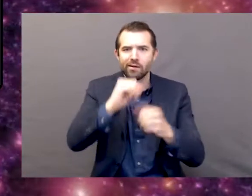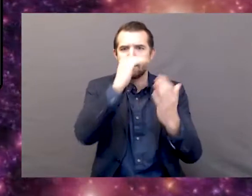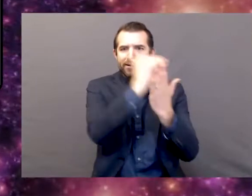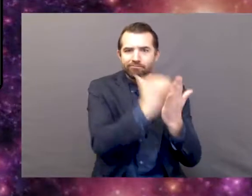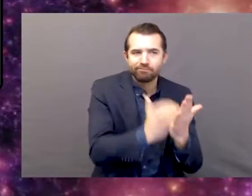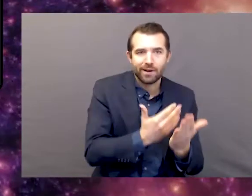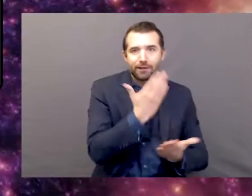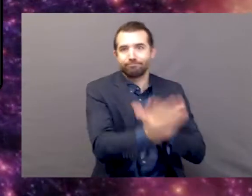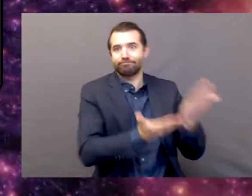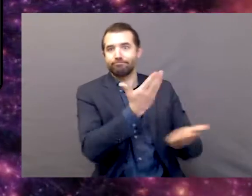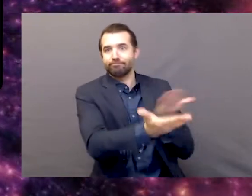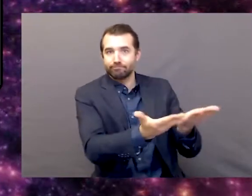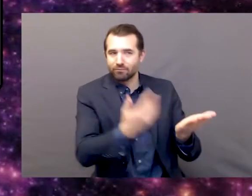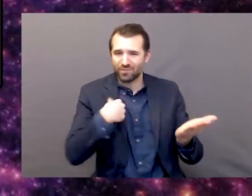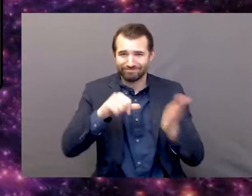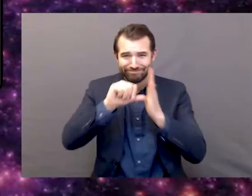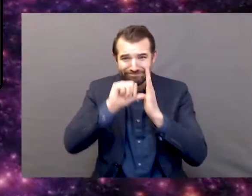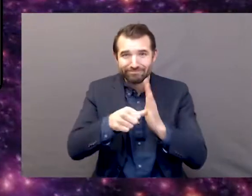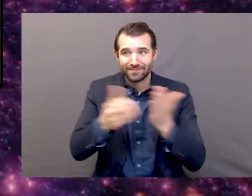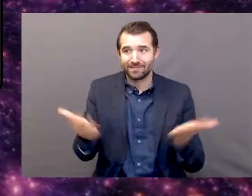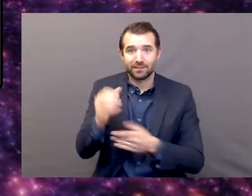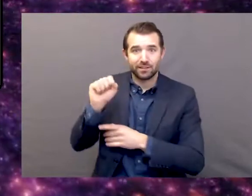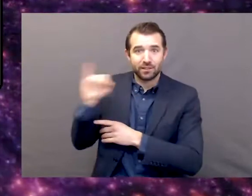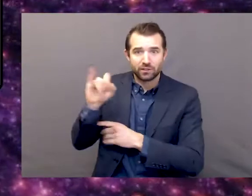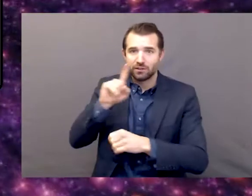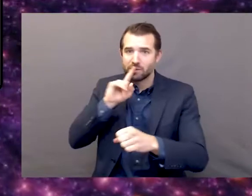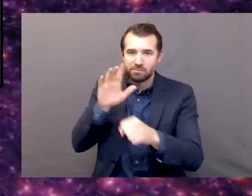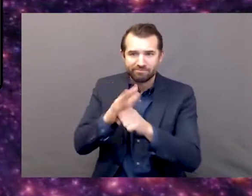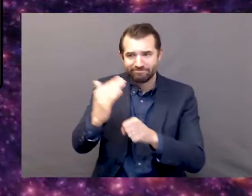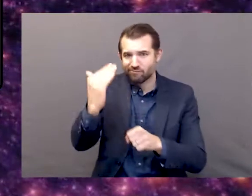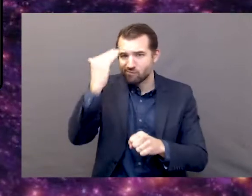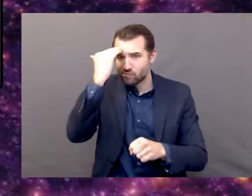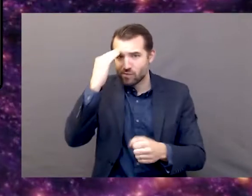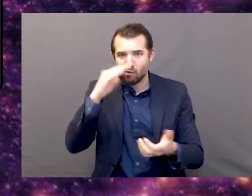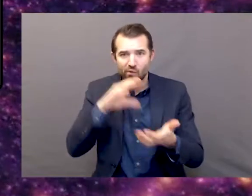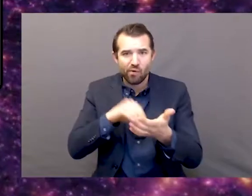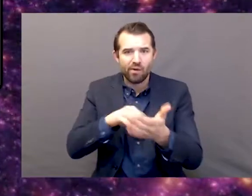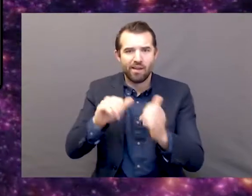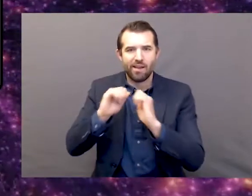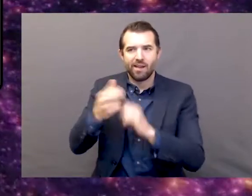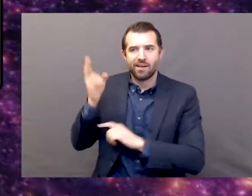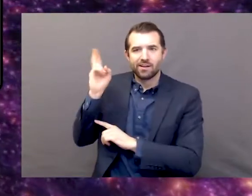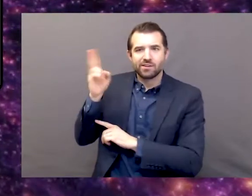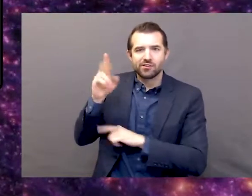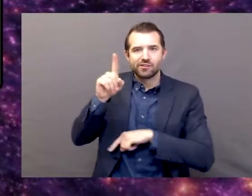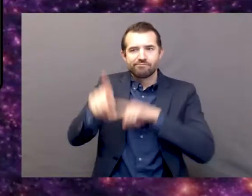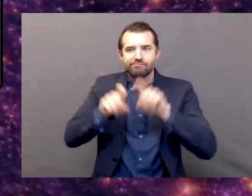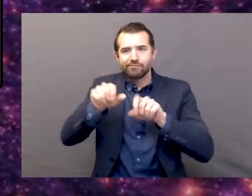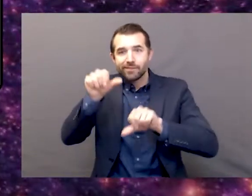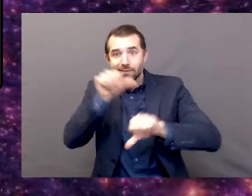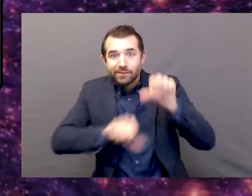Distinguished Scholar Award highlights the institution's commitment to knowledge derived through historical inquiry, the scientific